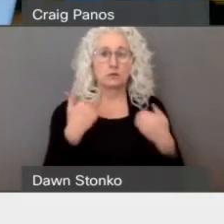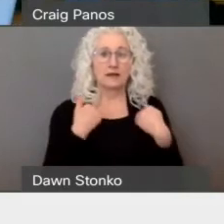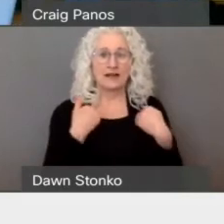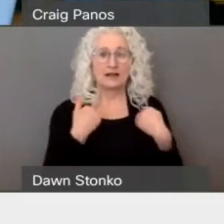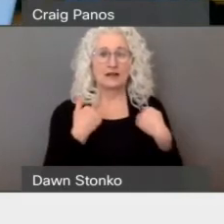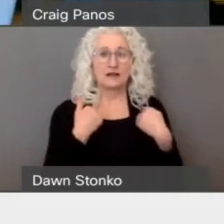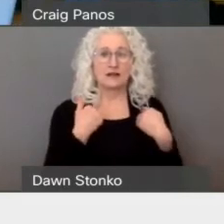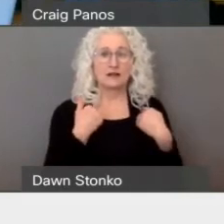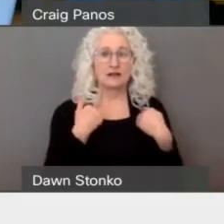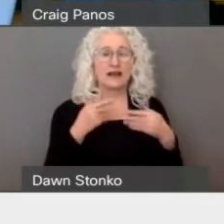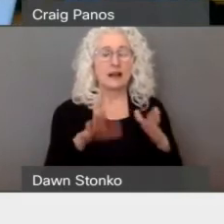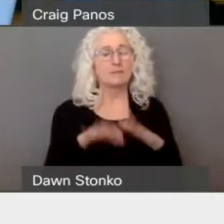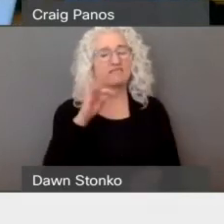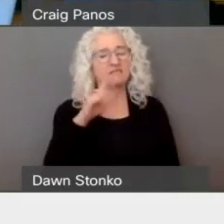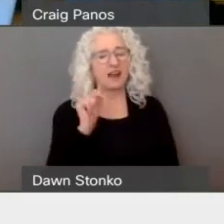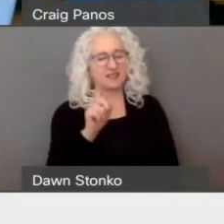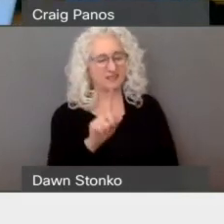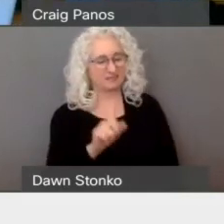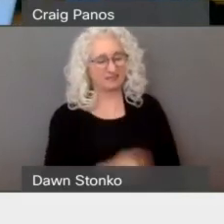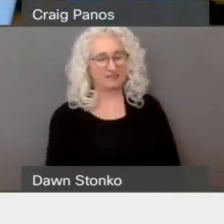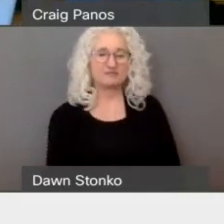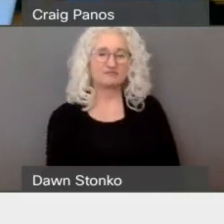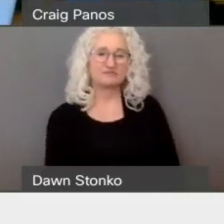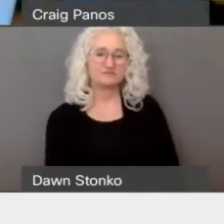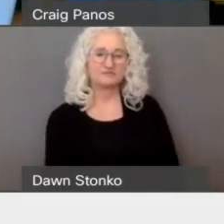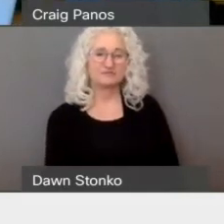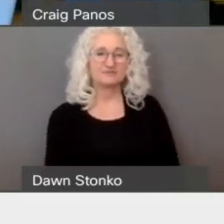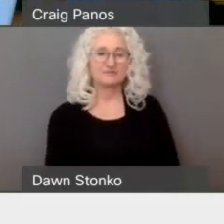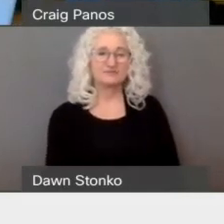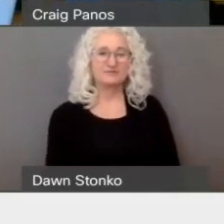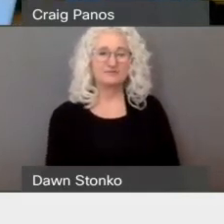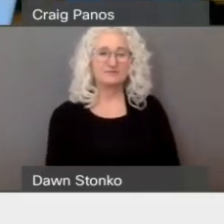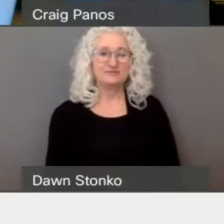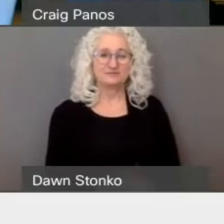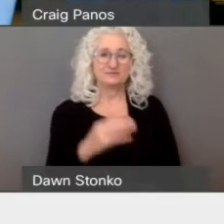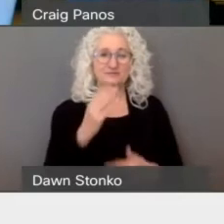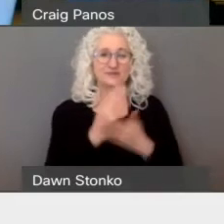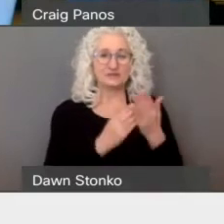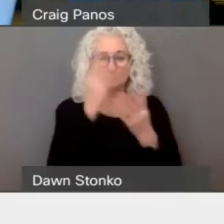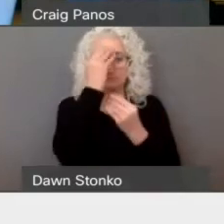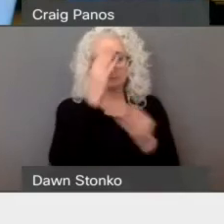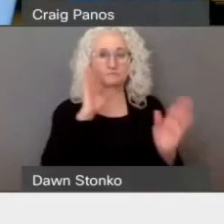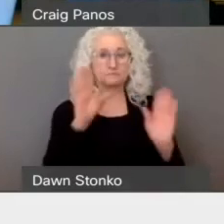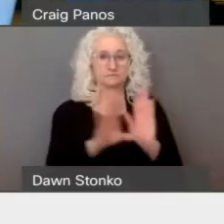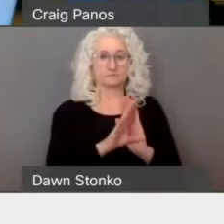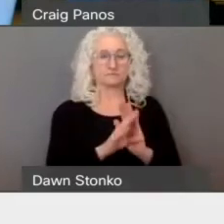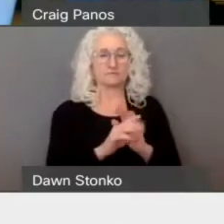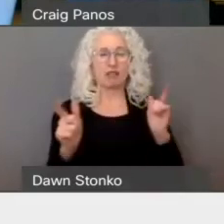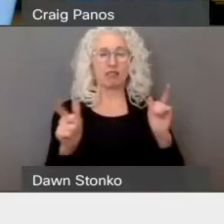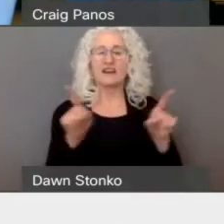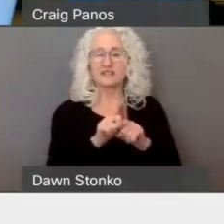me find it, some infographics, a lot of the same information